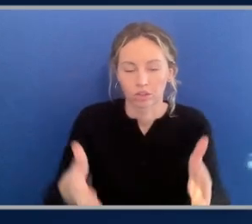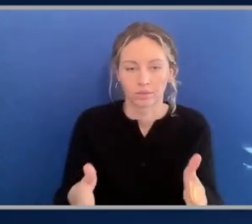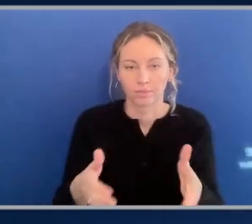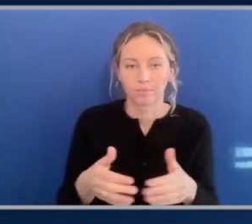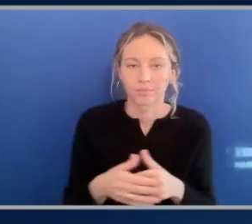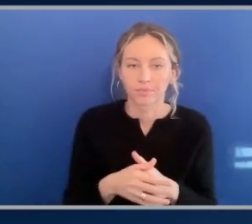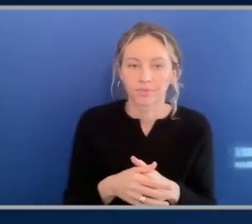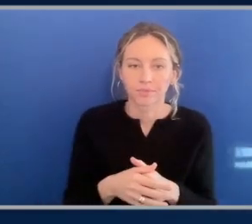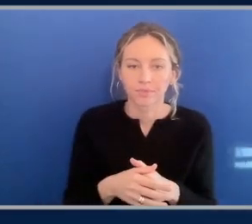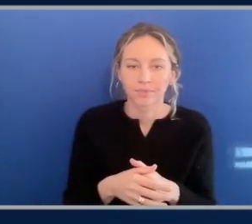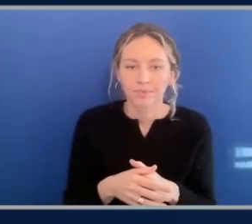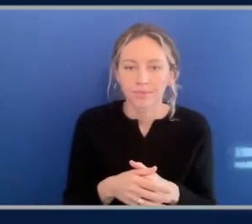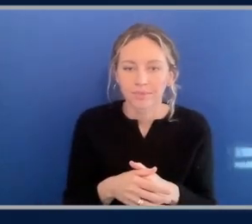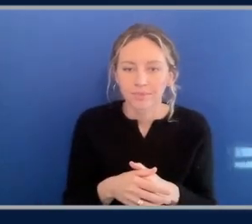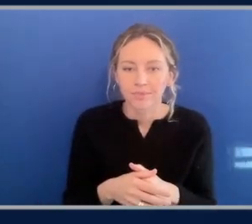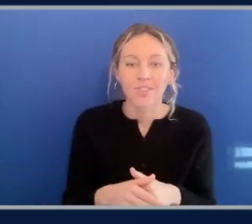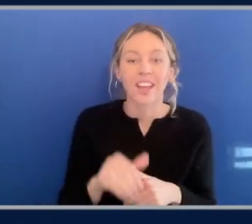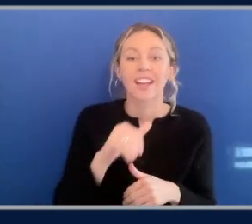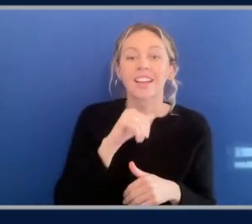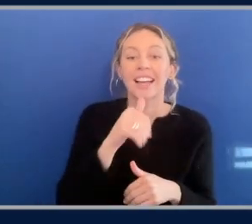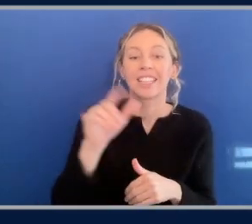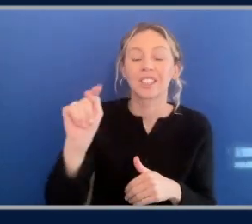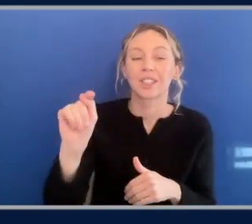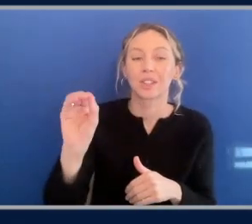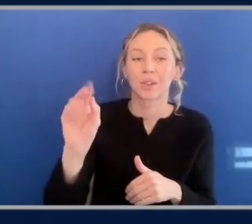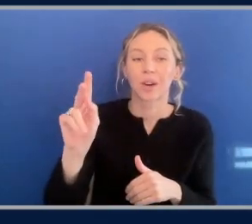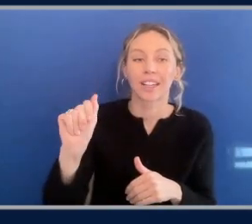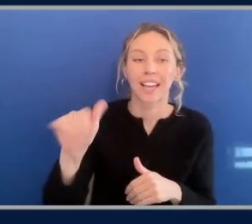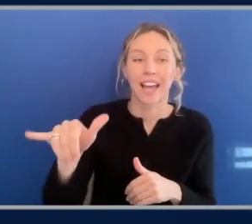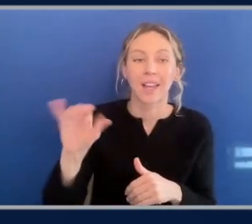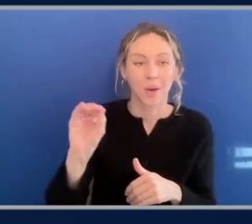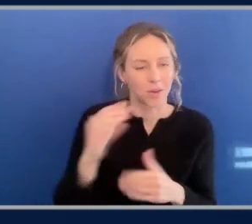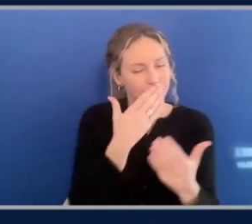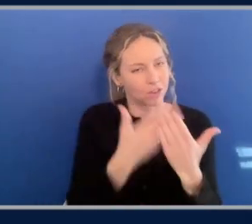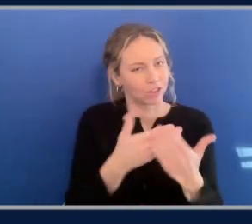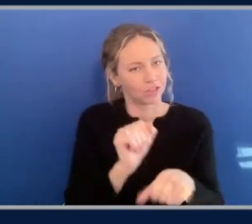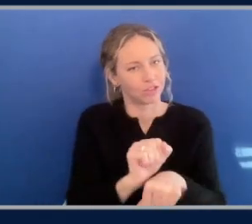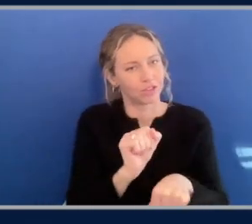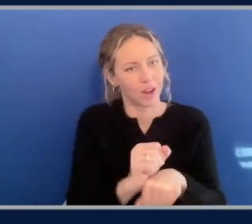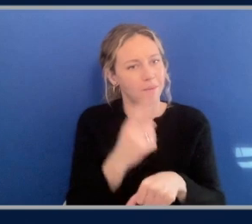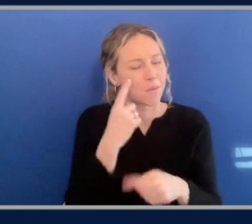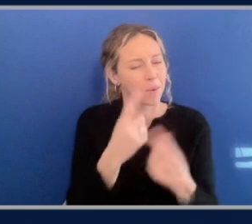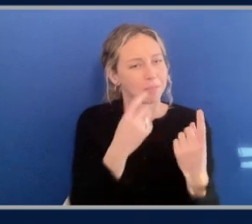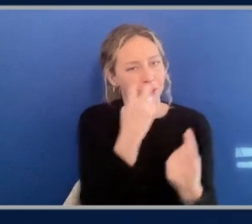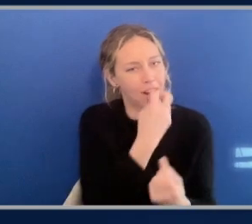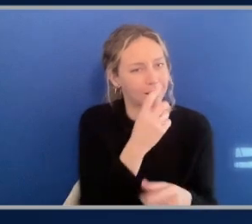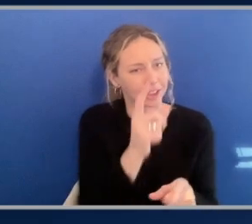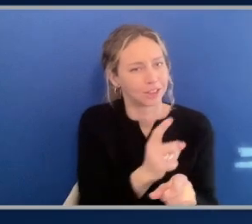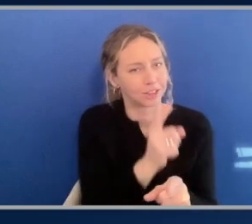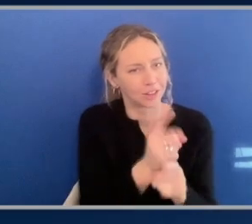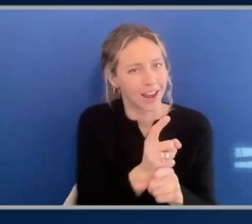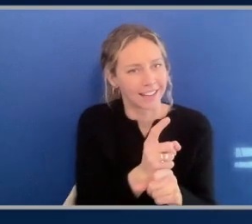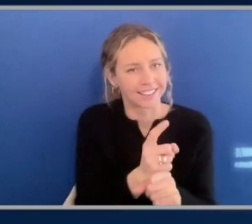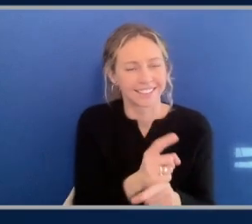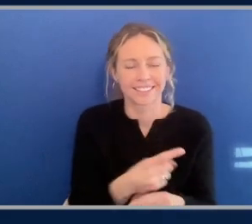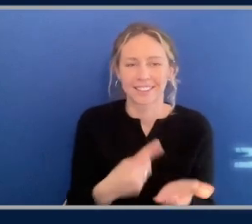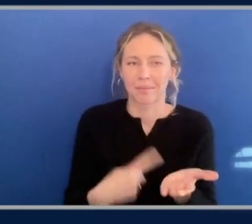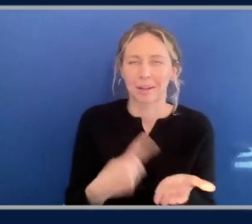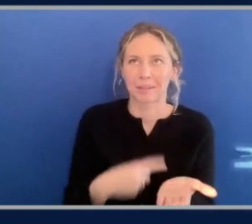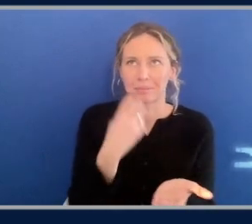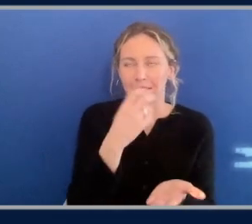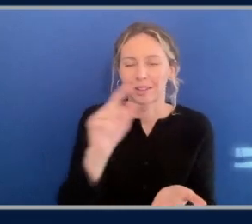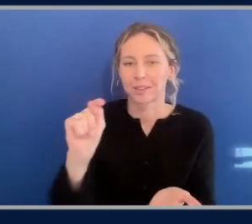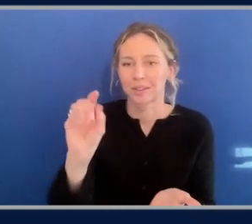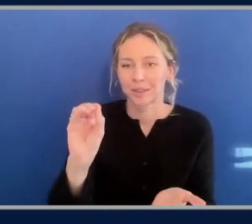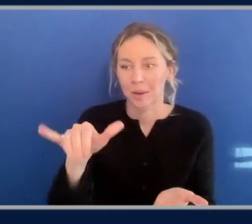correctly, because it's not Tokyo, it's Tokayo. I know. Just so you know. In my head, it's always Tokyo. Yeah, I know. But that was a tough one to correct. Yeah, I know. So